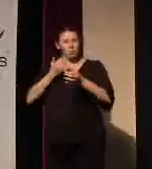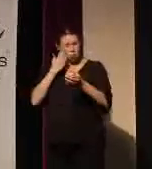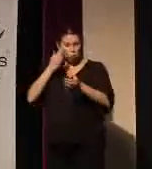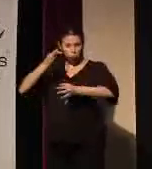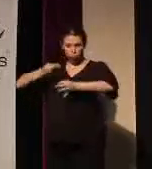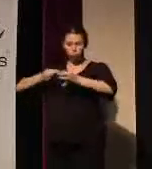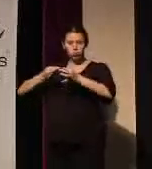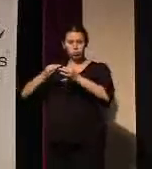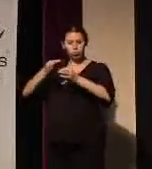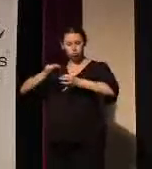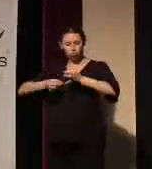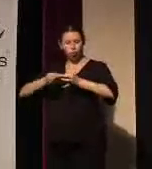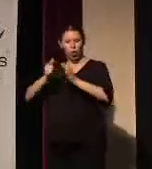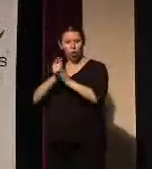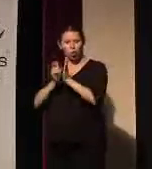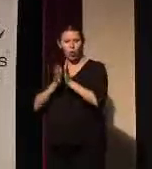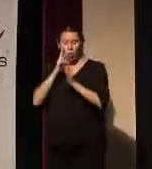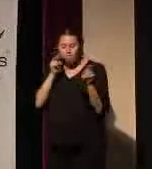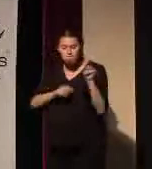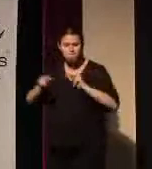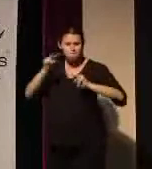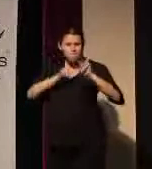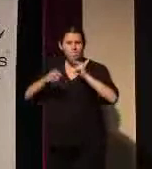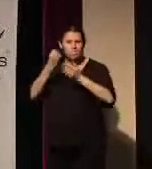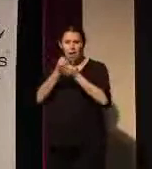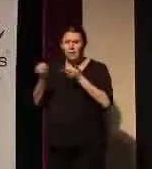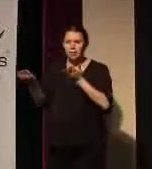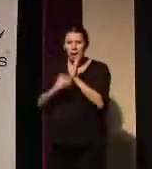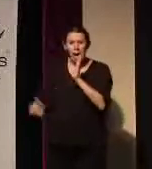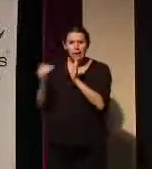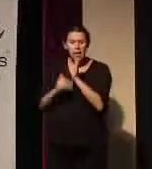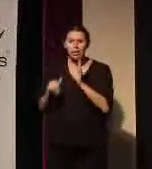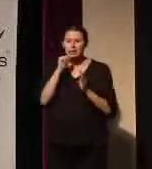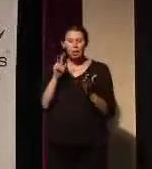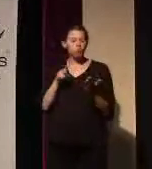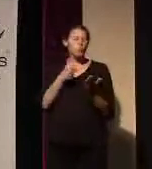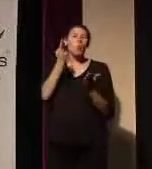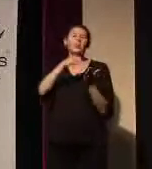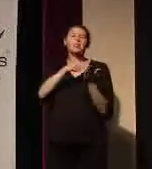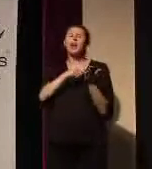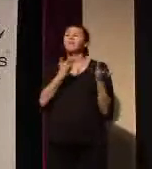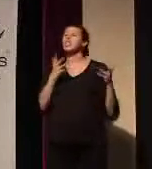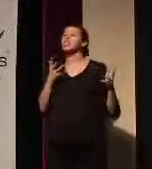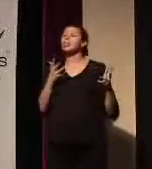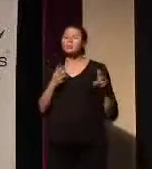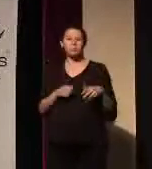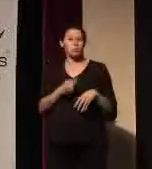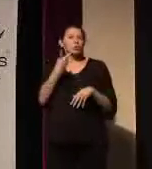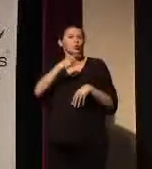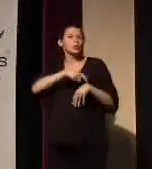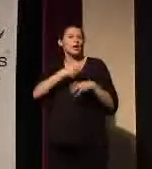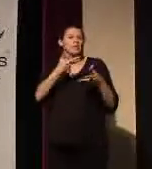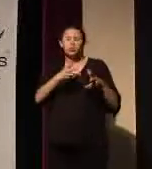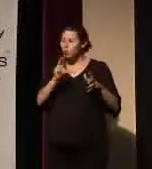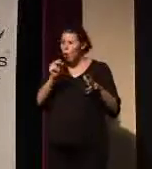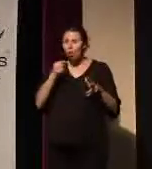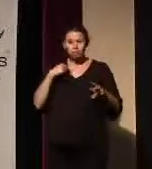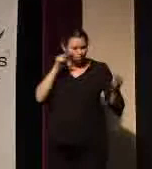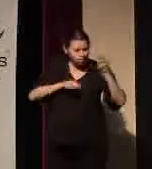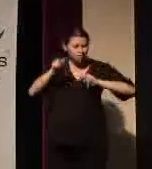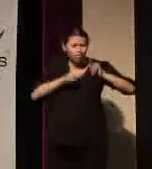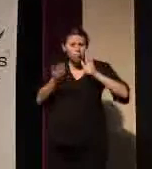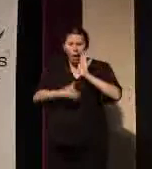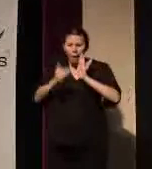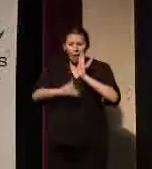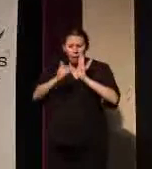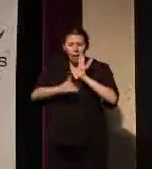at that evidence over and over. You don't just look at it once. You don't just look at it twice. You look at it over and over. You bring in other eyes to look at it. And I saw something